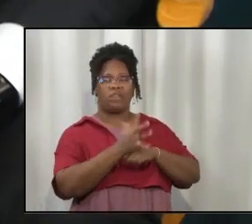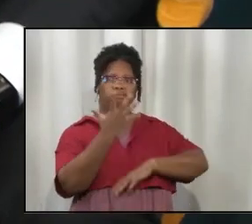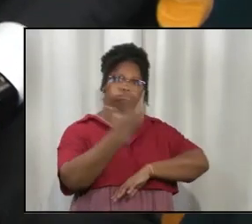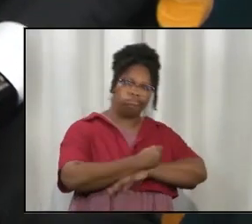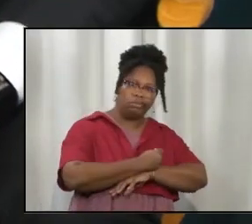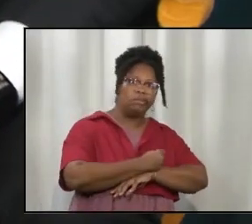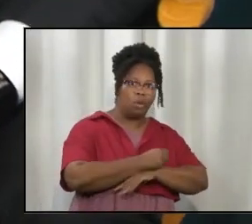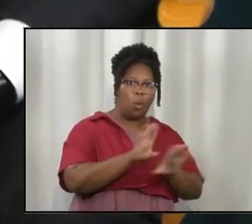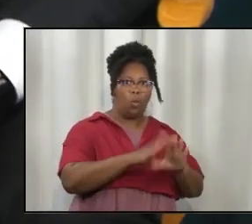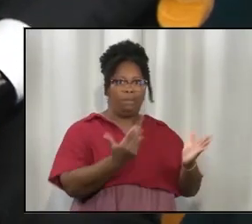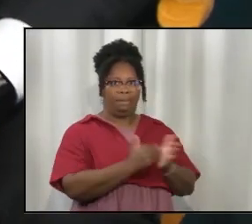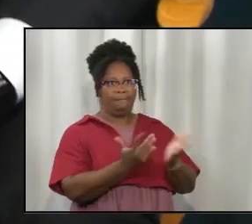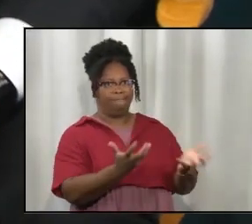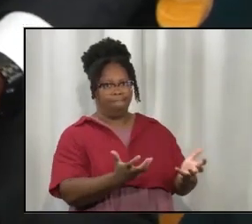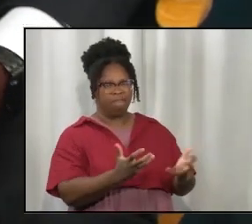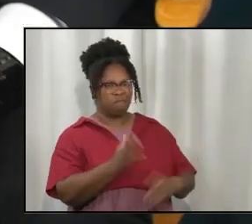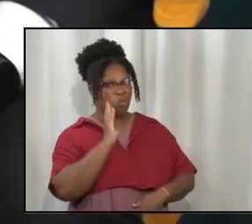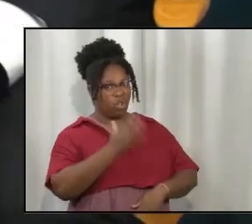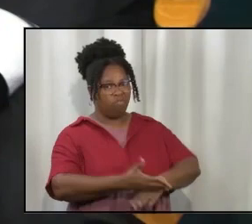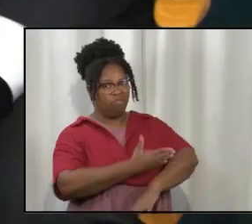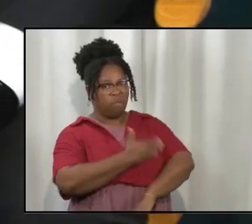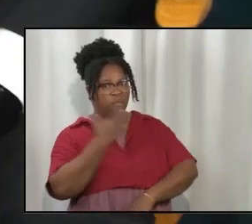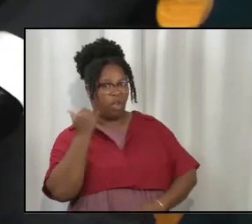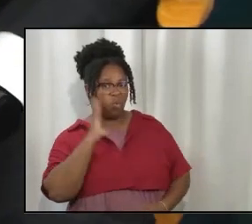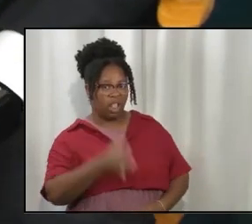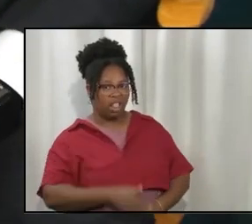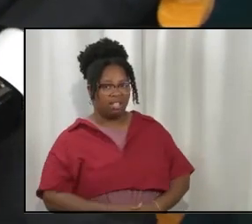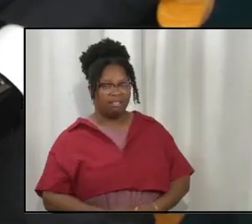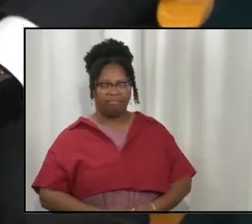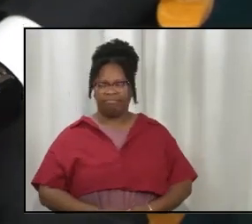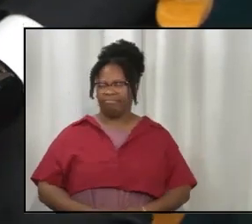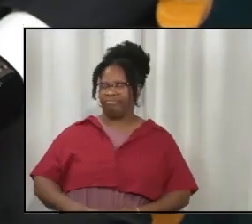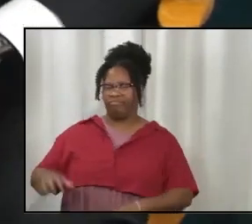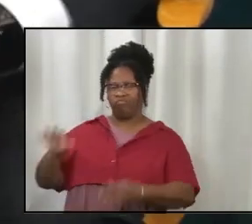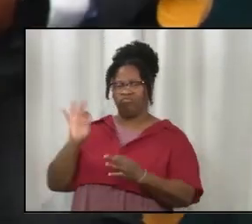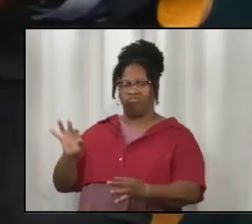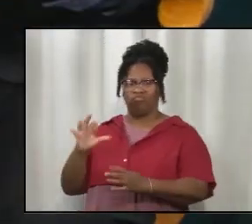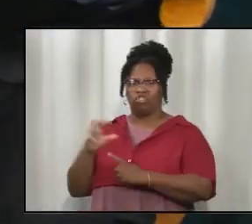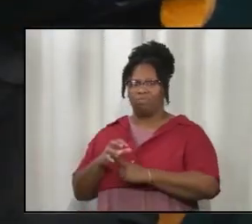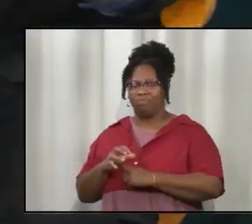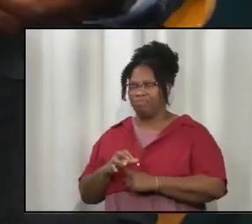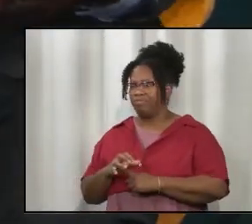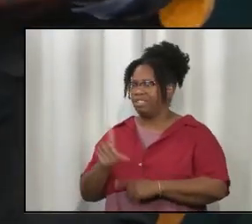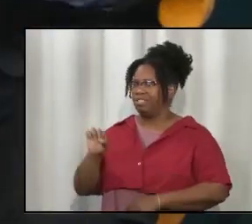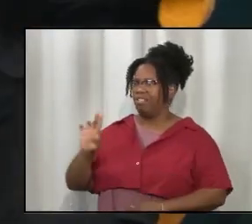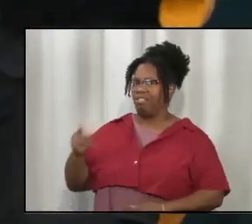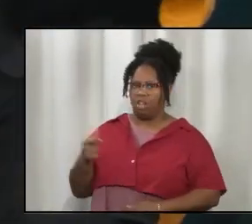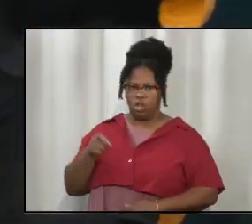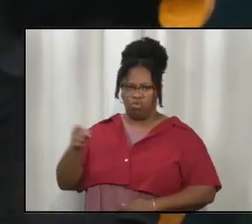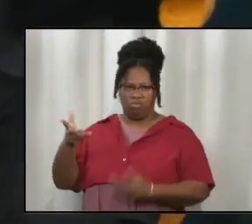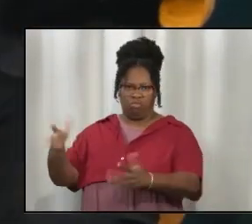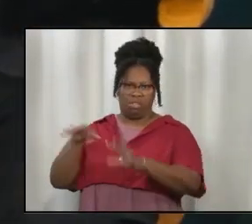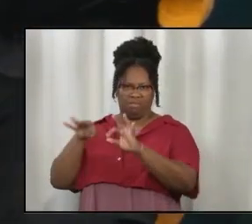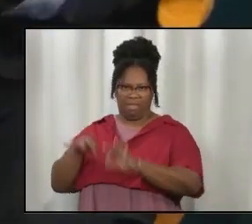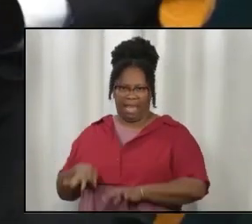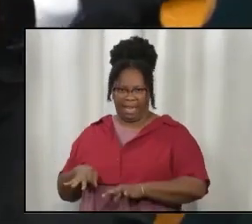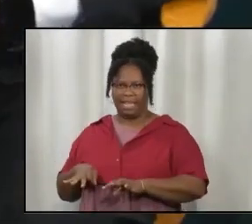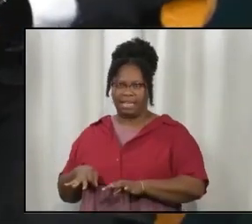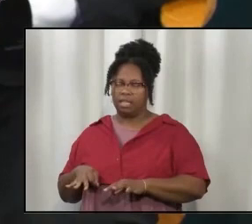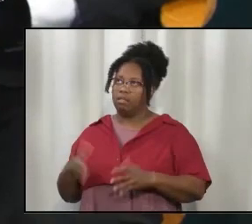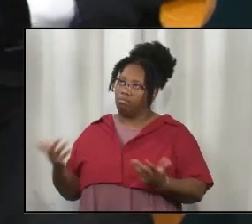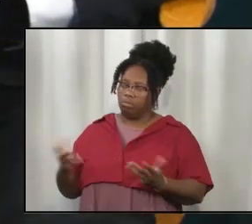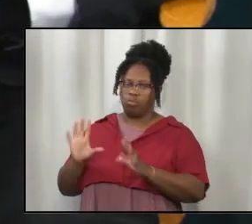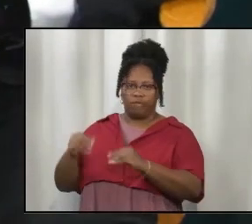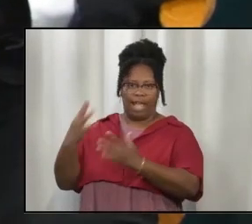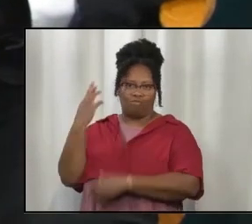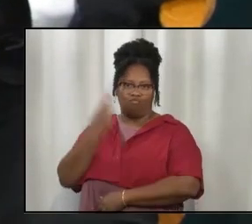ever. Fantastic. Well, Doug, I think you explained why, you certainly justified why